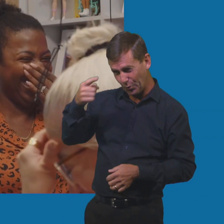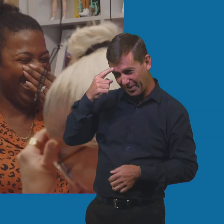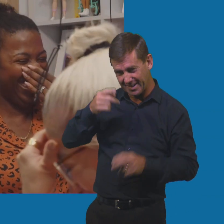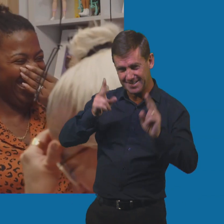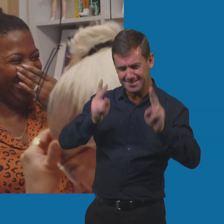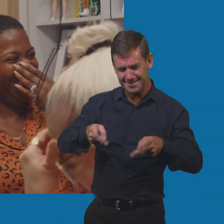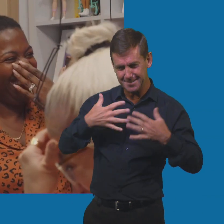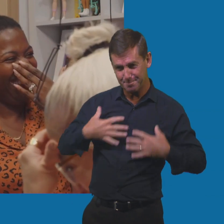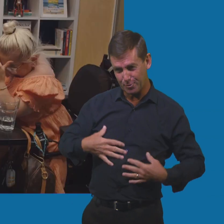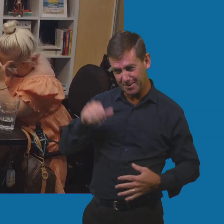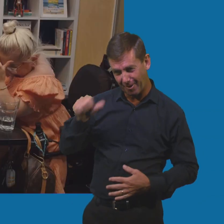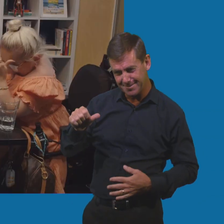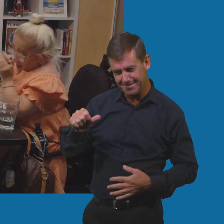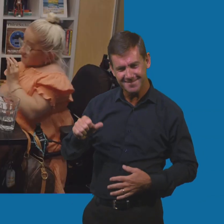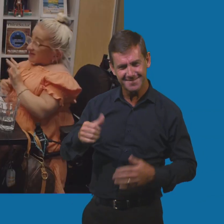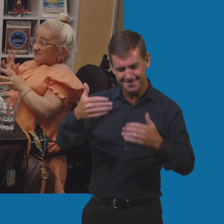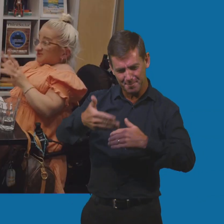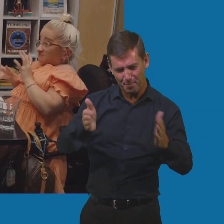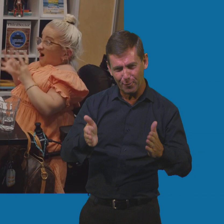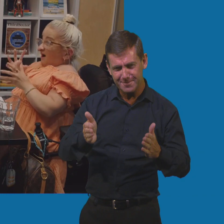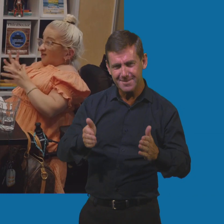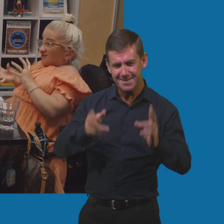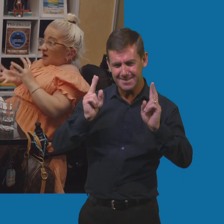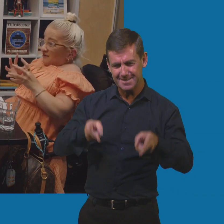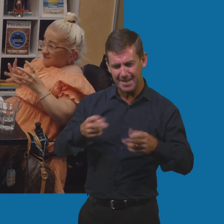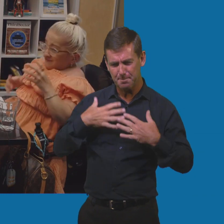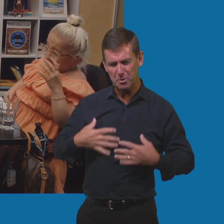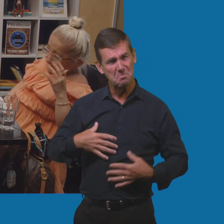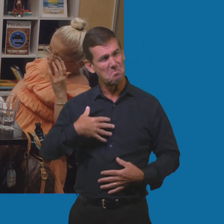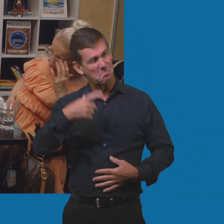You can't fit a body in it, right? I'm thinking just parts.